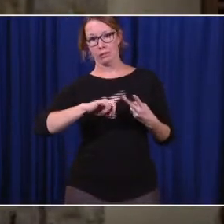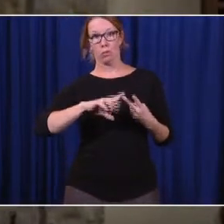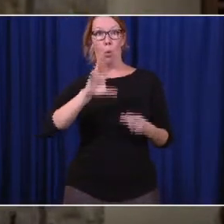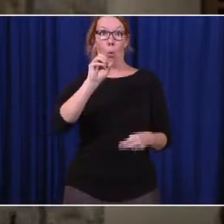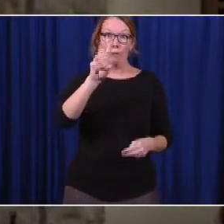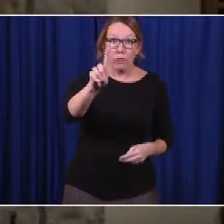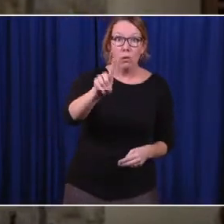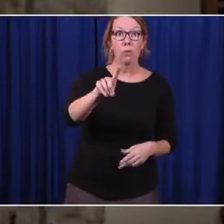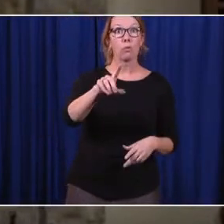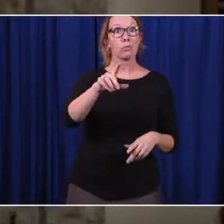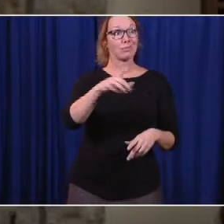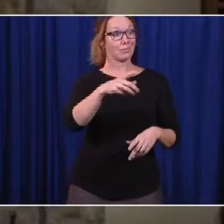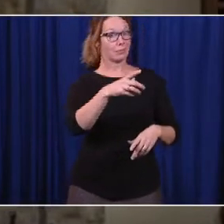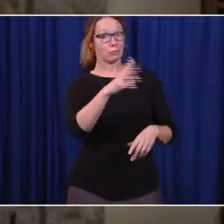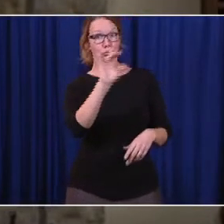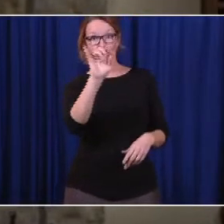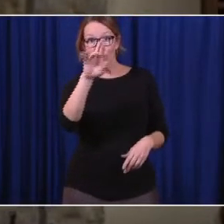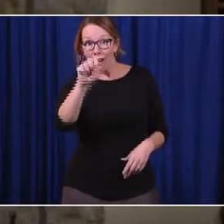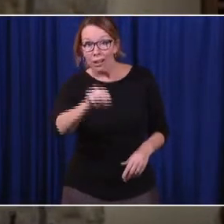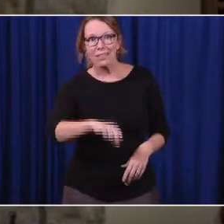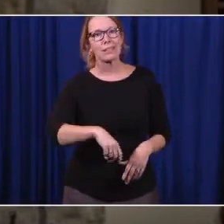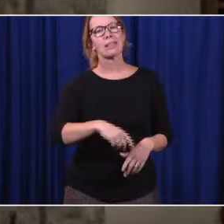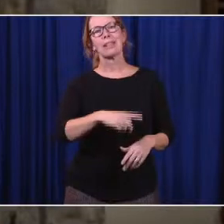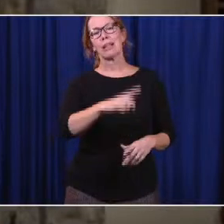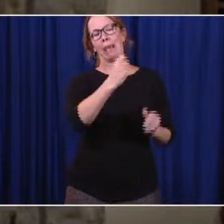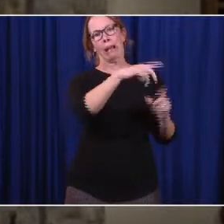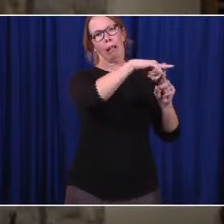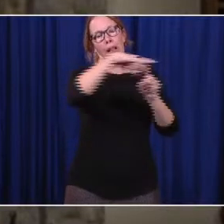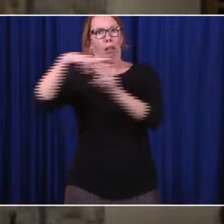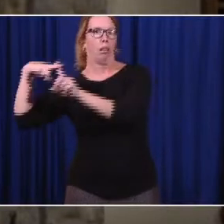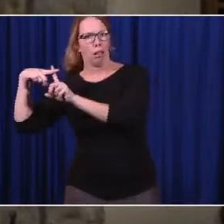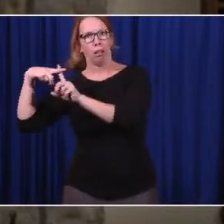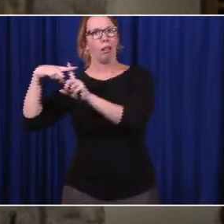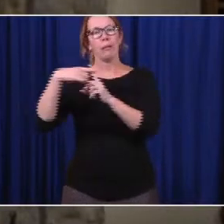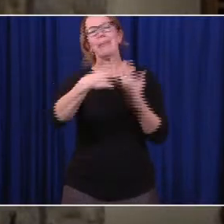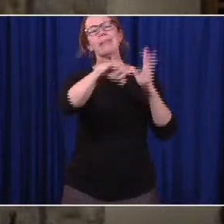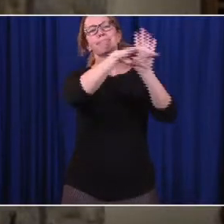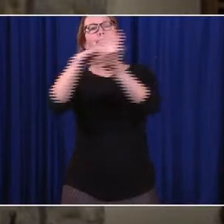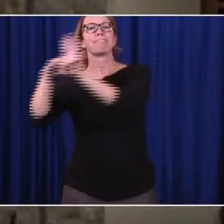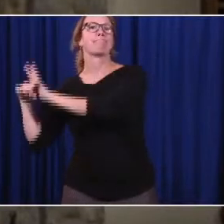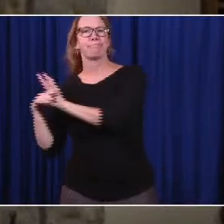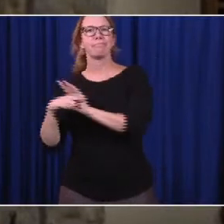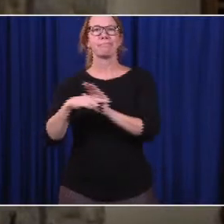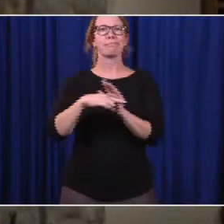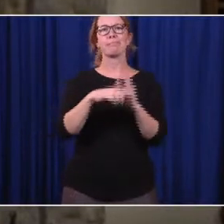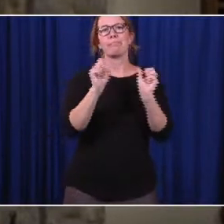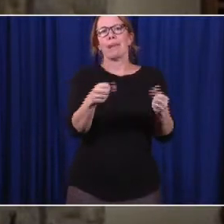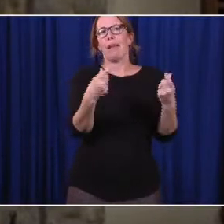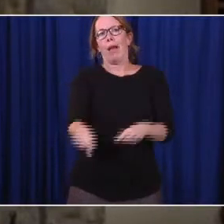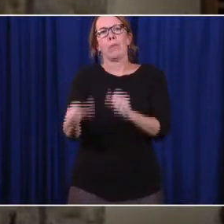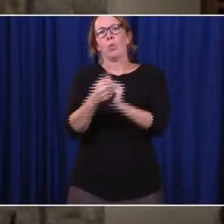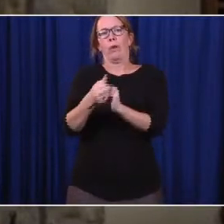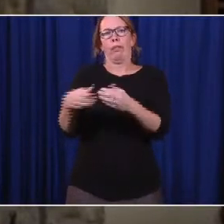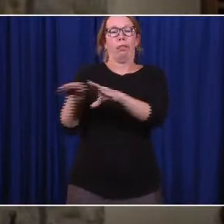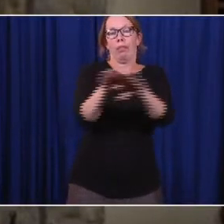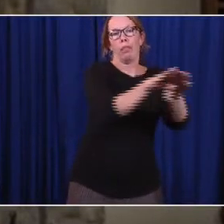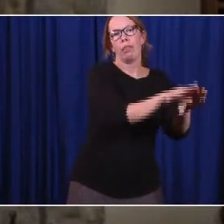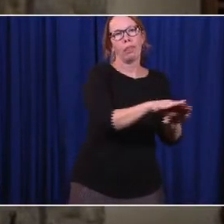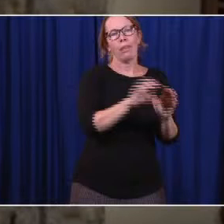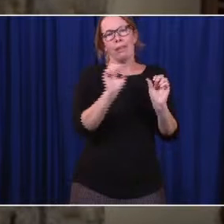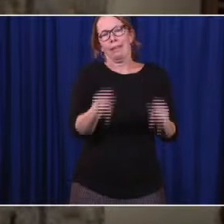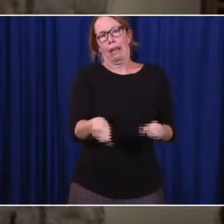overdoses for drugs. I mean, there's all kinds of bad things that go along with the lockdown, and that's what has to be always